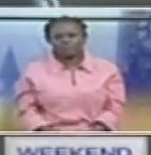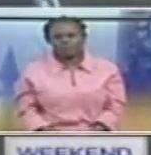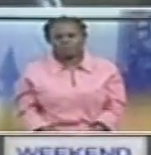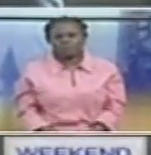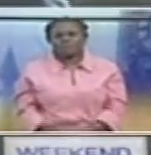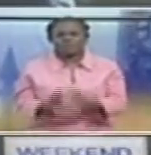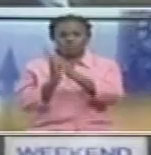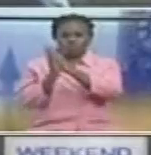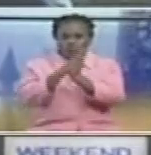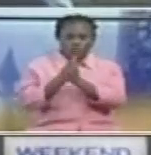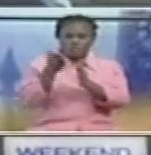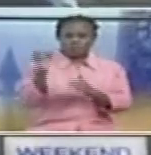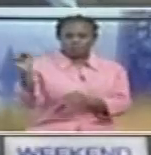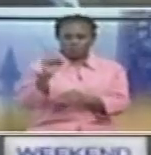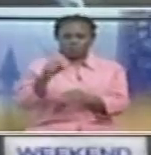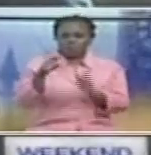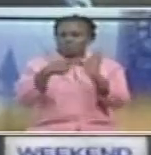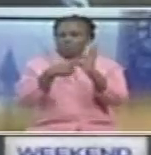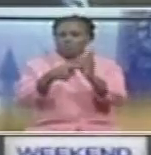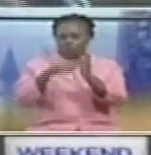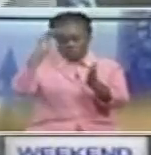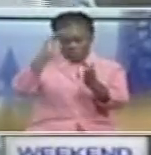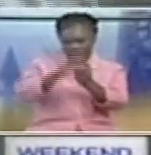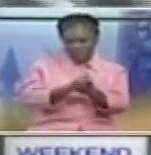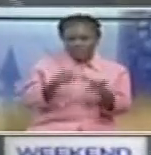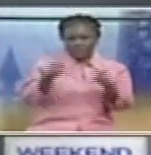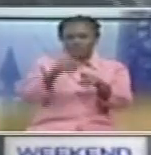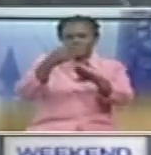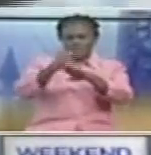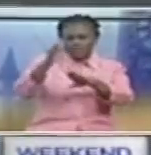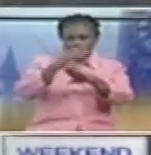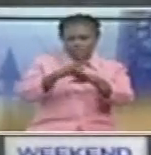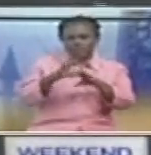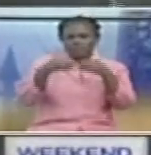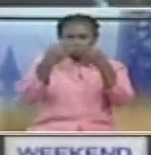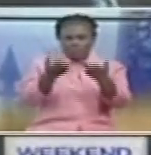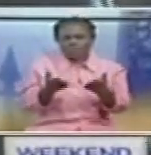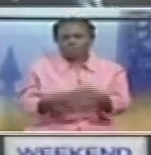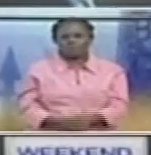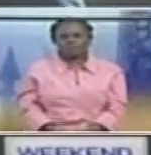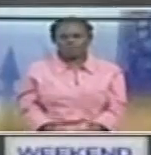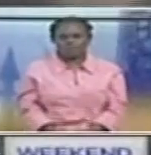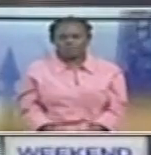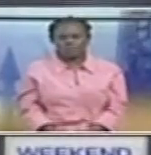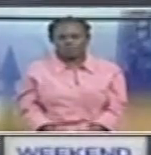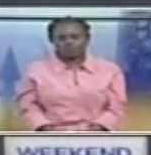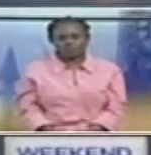The stall owners will not sell the DVD to non-locals. We sent out our informant.